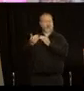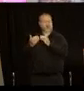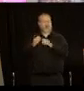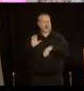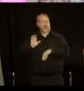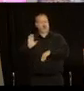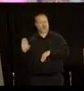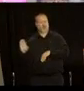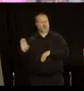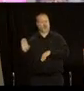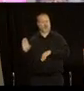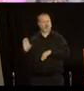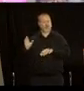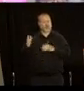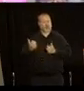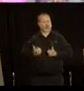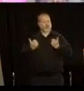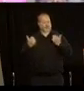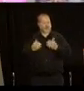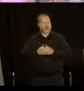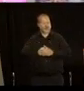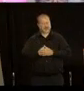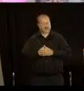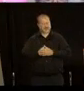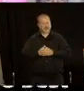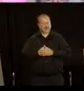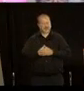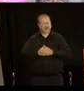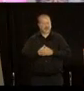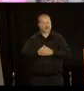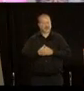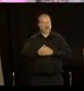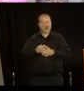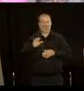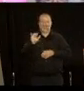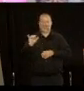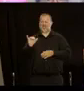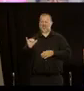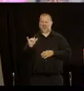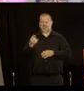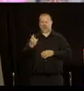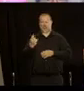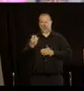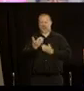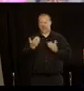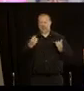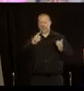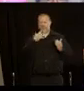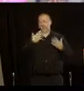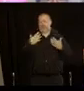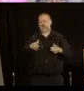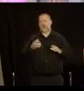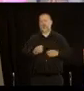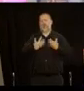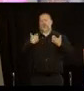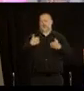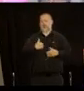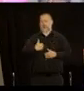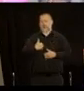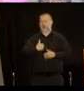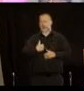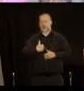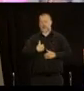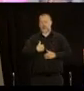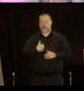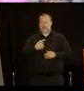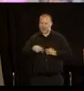of everything and anything. And that's one thing that really inspires me